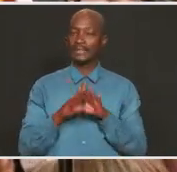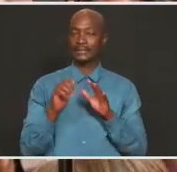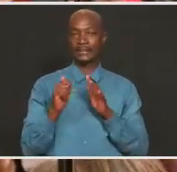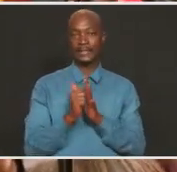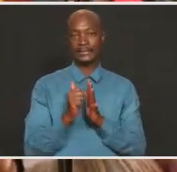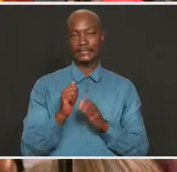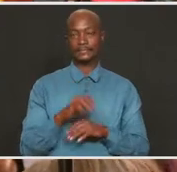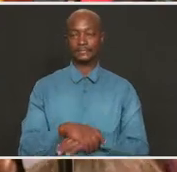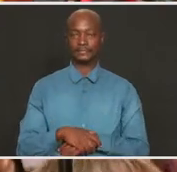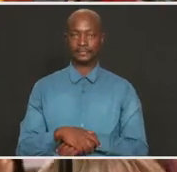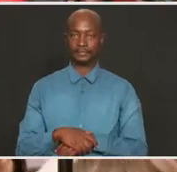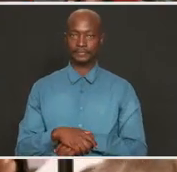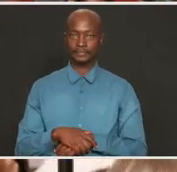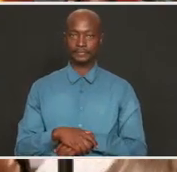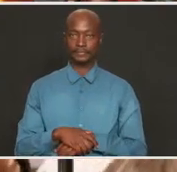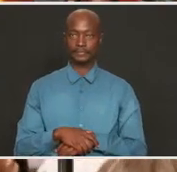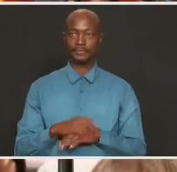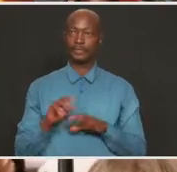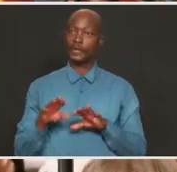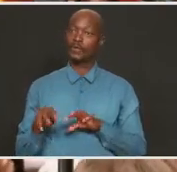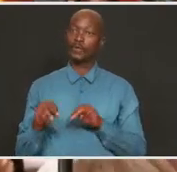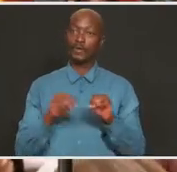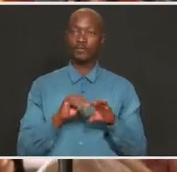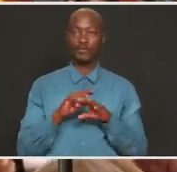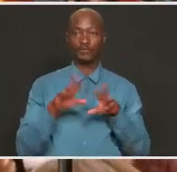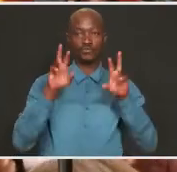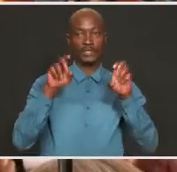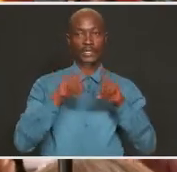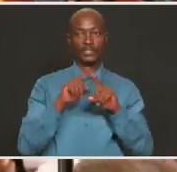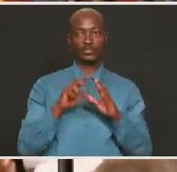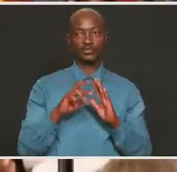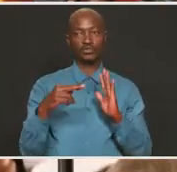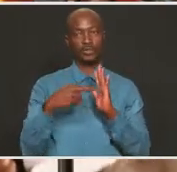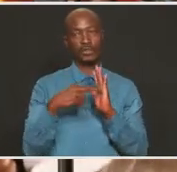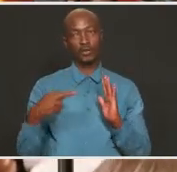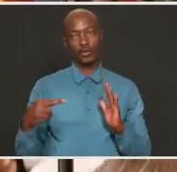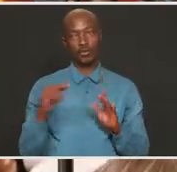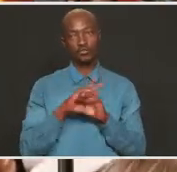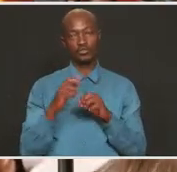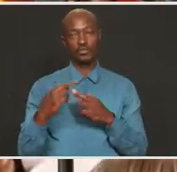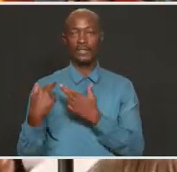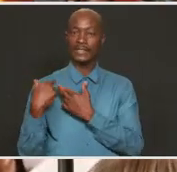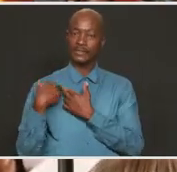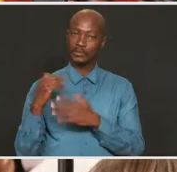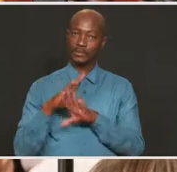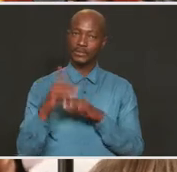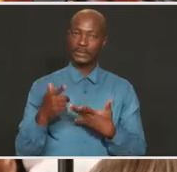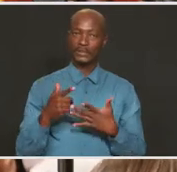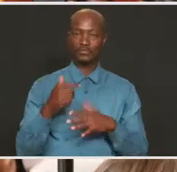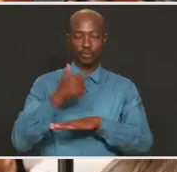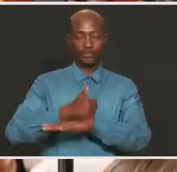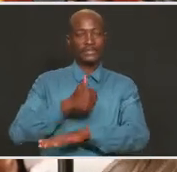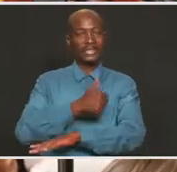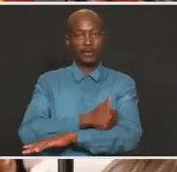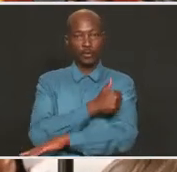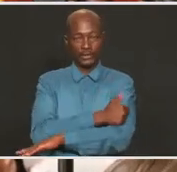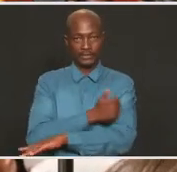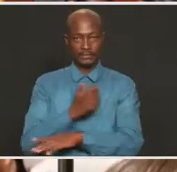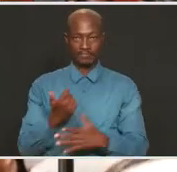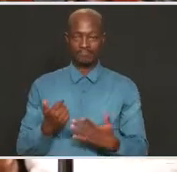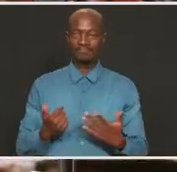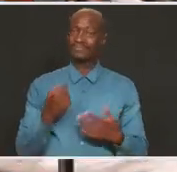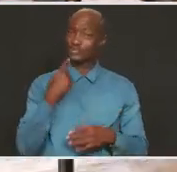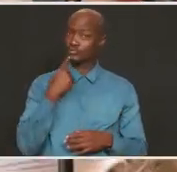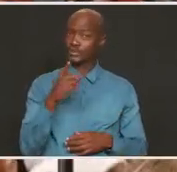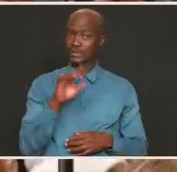and then we move to the issue of the roles and responsibilities of stakeholders we recommend